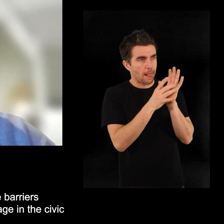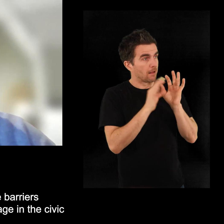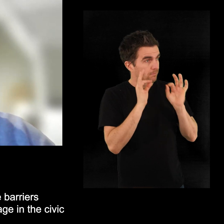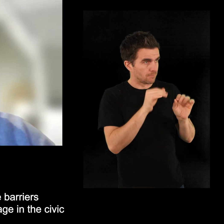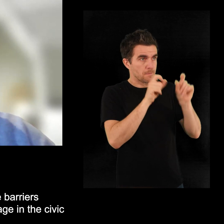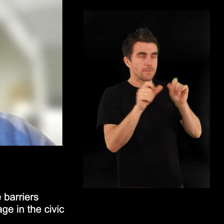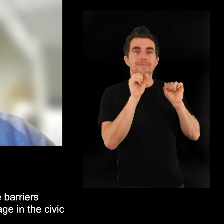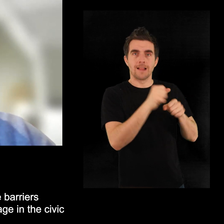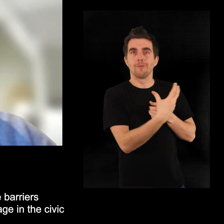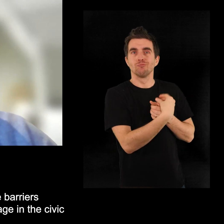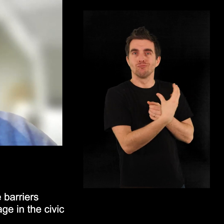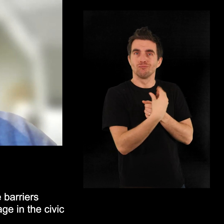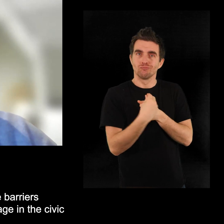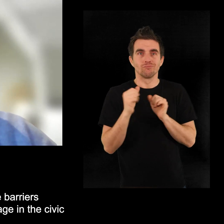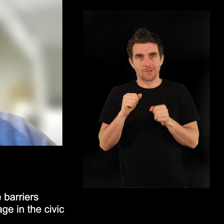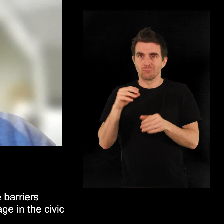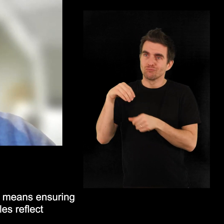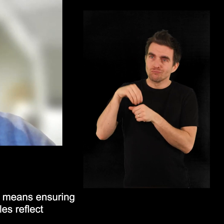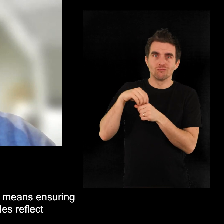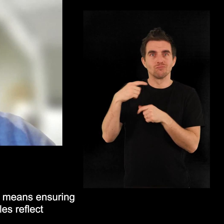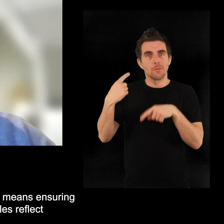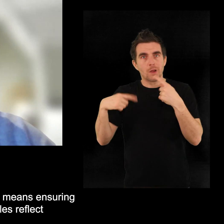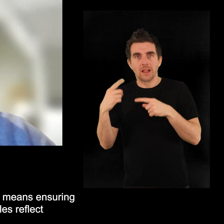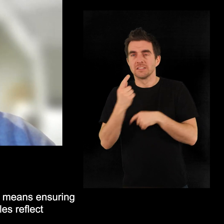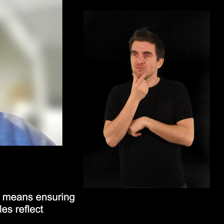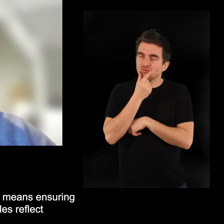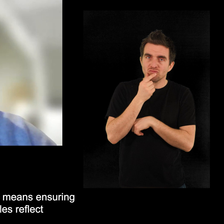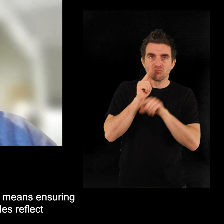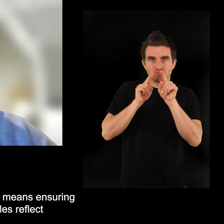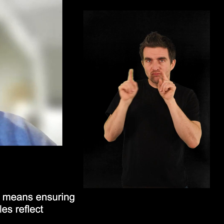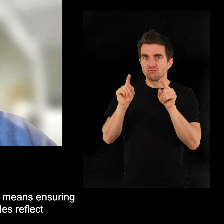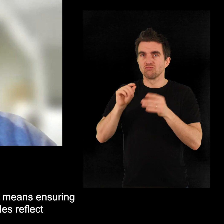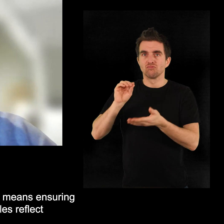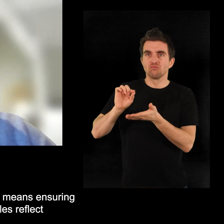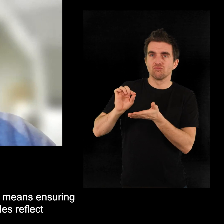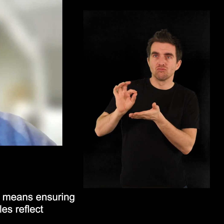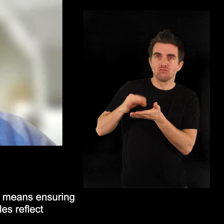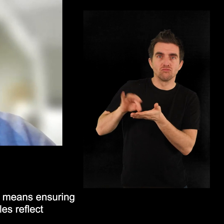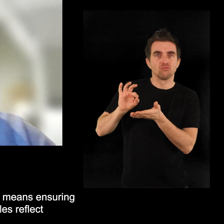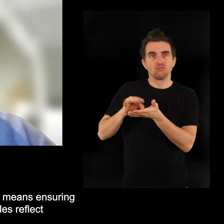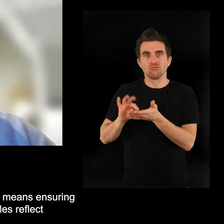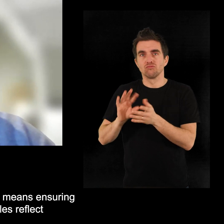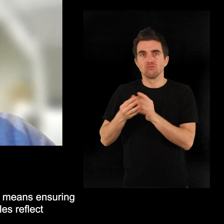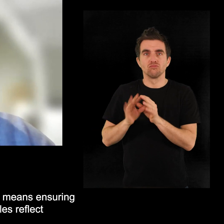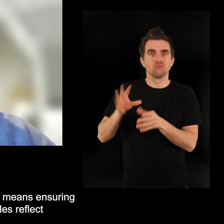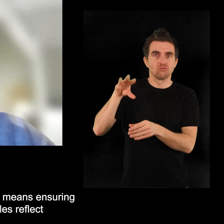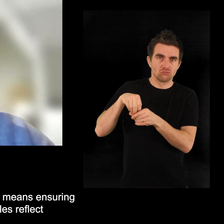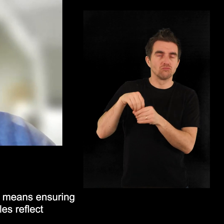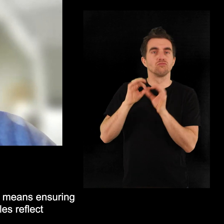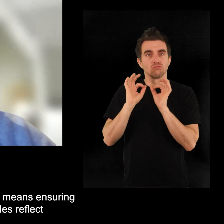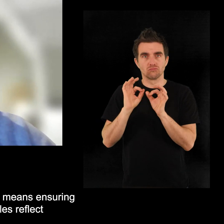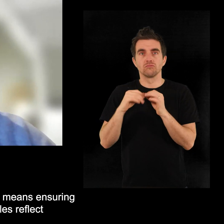to allow every citizen to engage in the civic and political discourse. And it means ensuring that the political